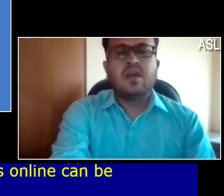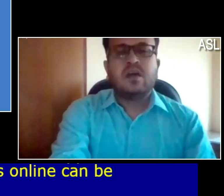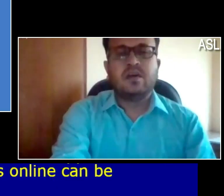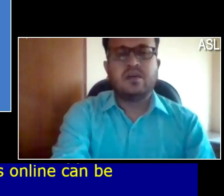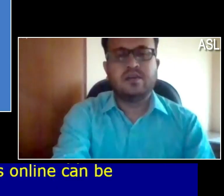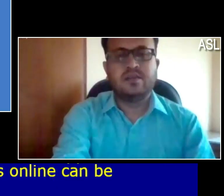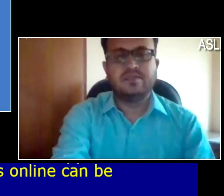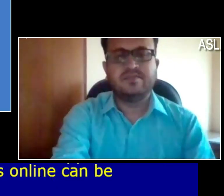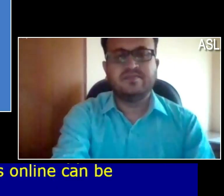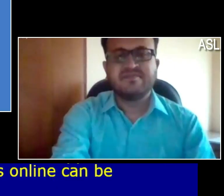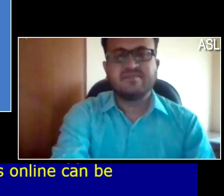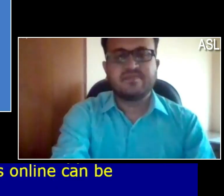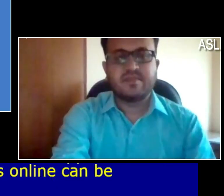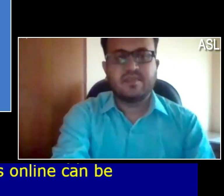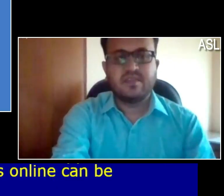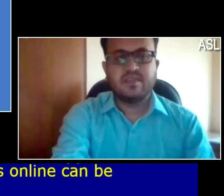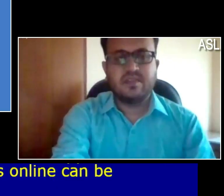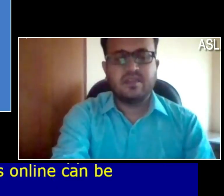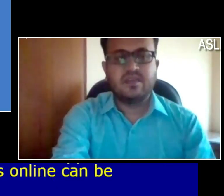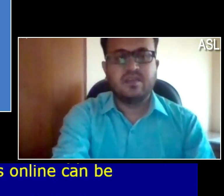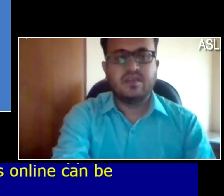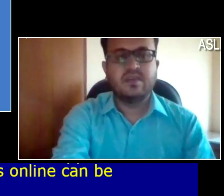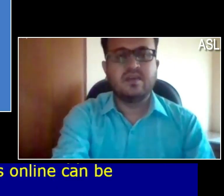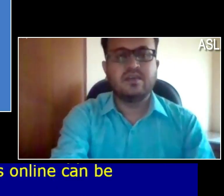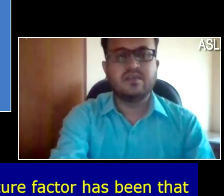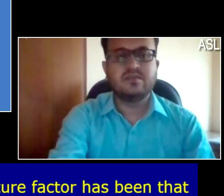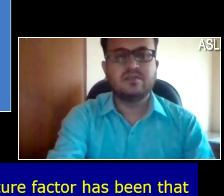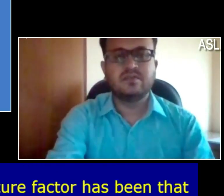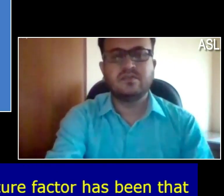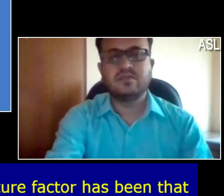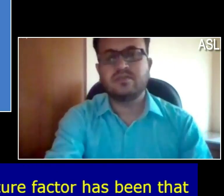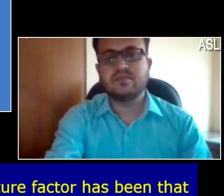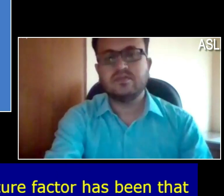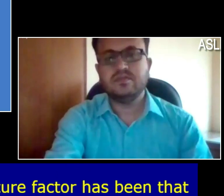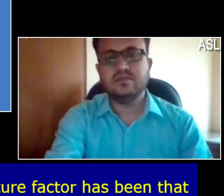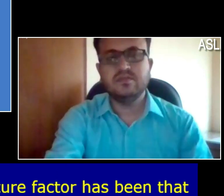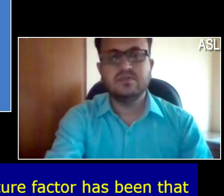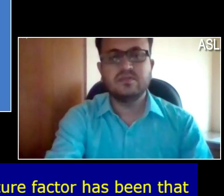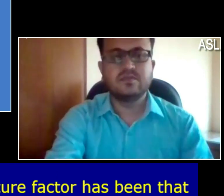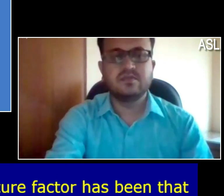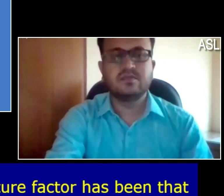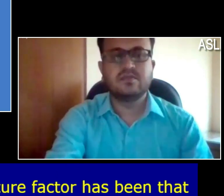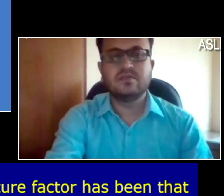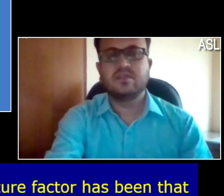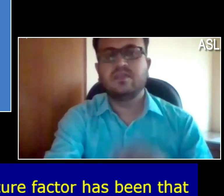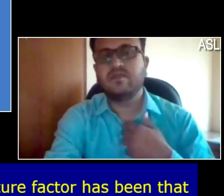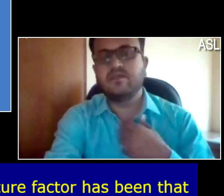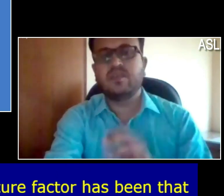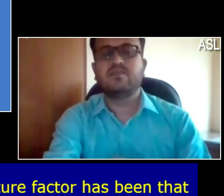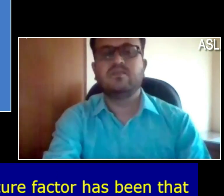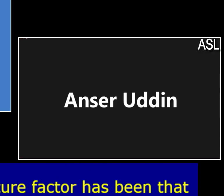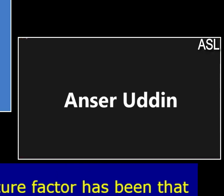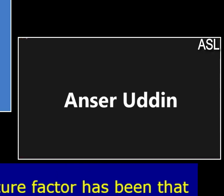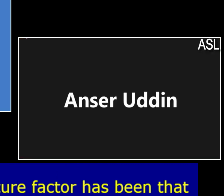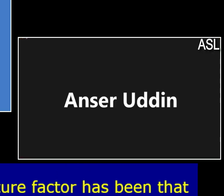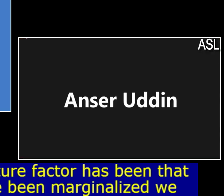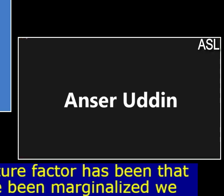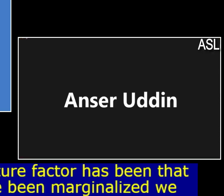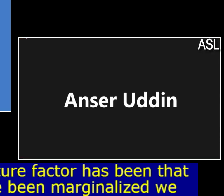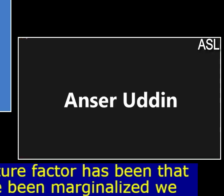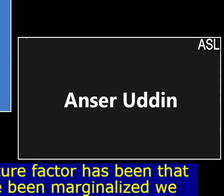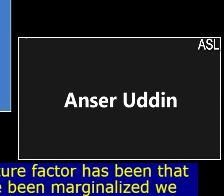cultural factor has been that the person with disabilities largely have been marginalized. We have more than 600 million person with disabilities in